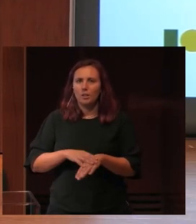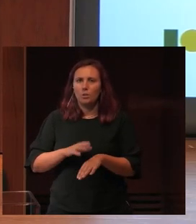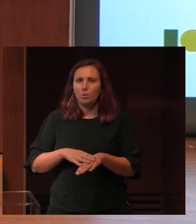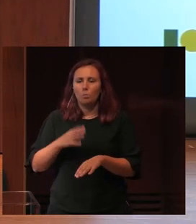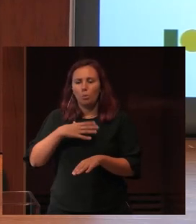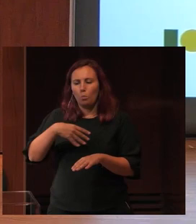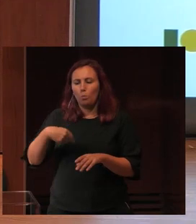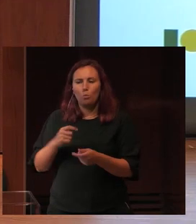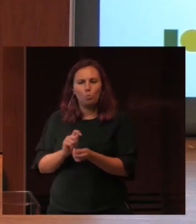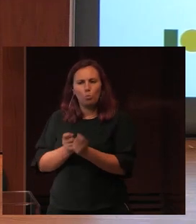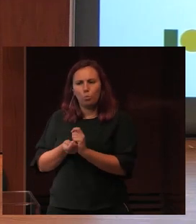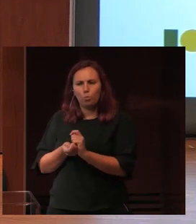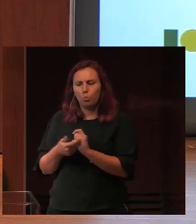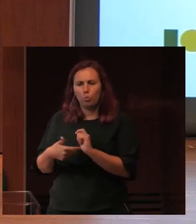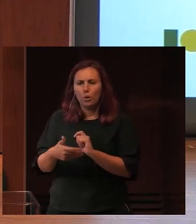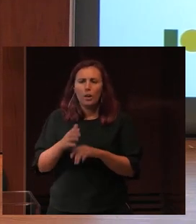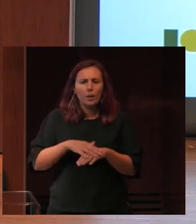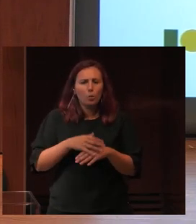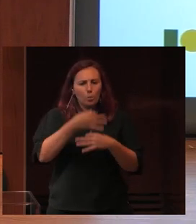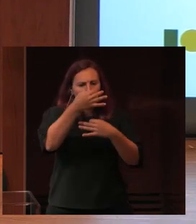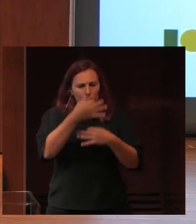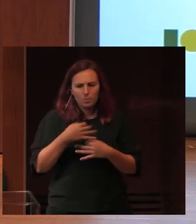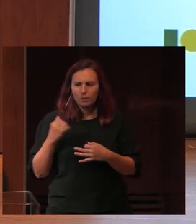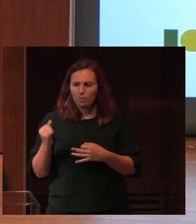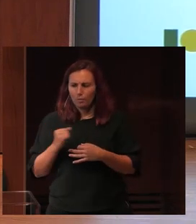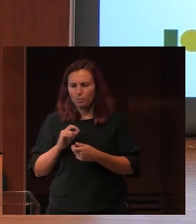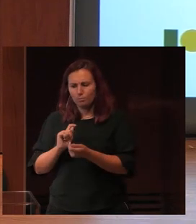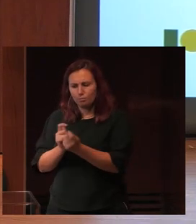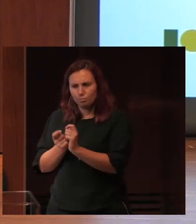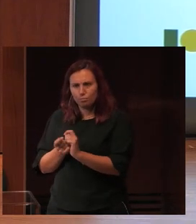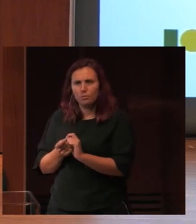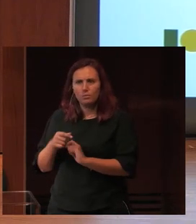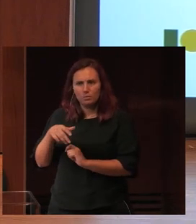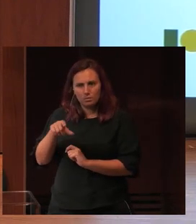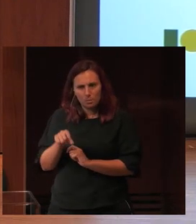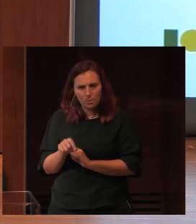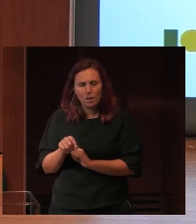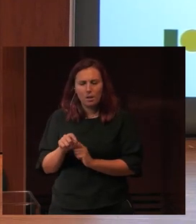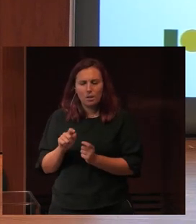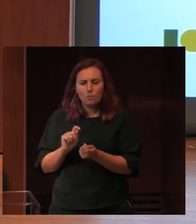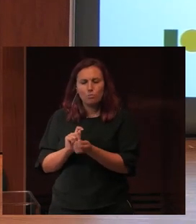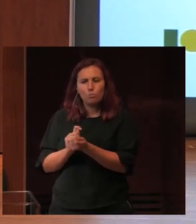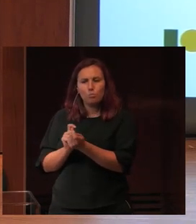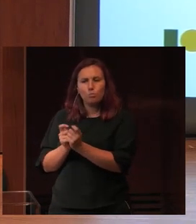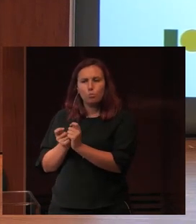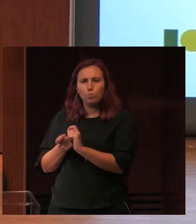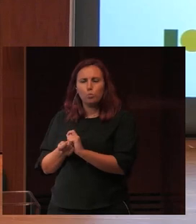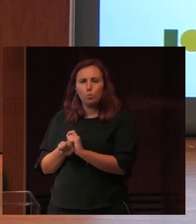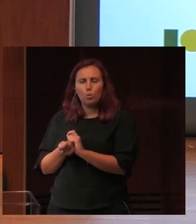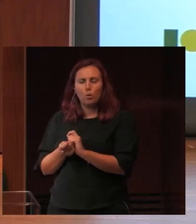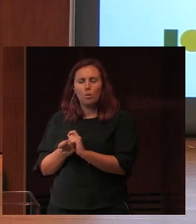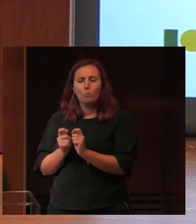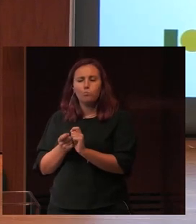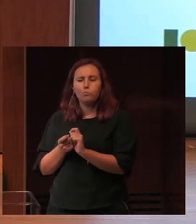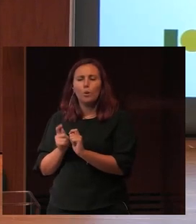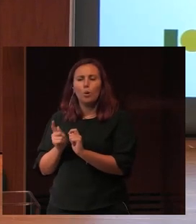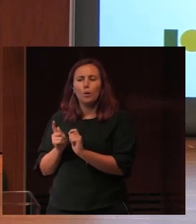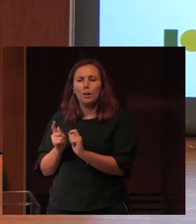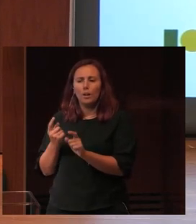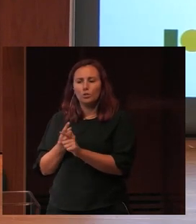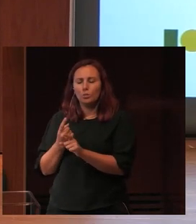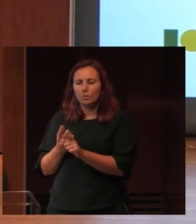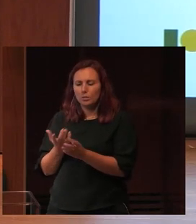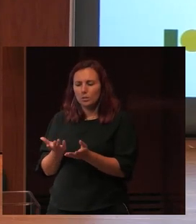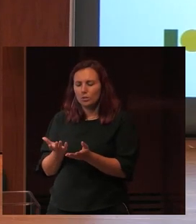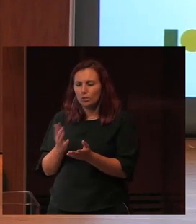attitudes are changing, and it is changing what we receive from the outer world.